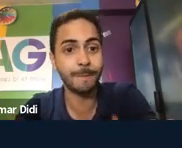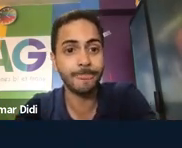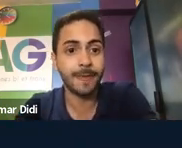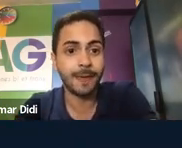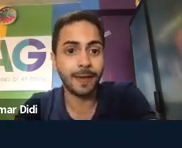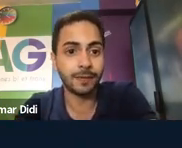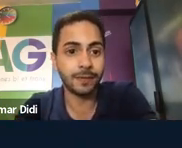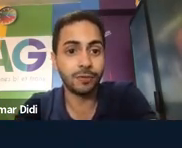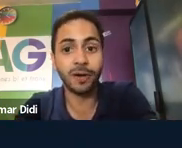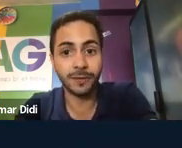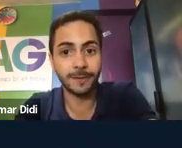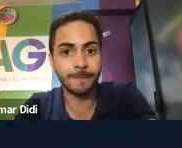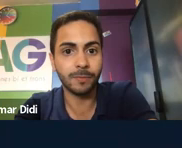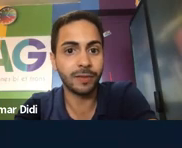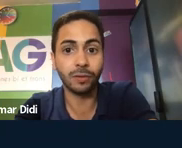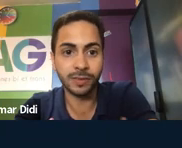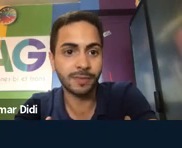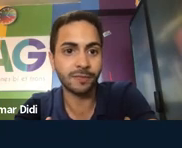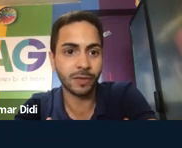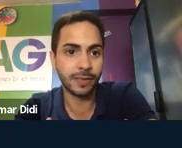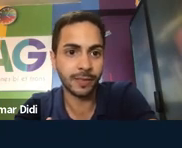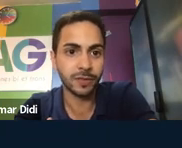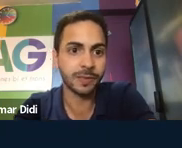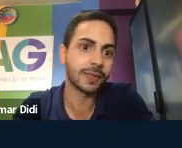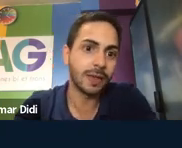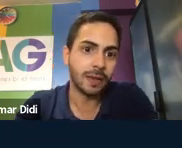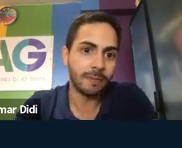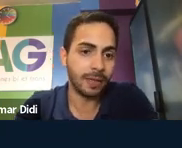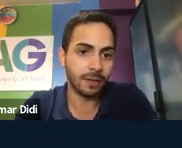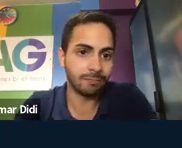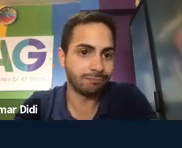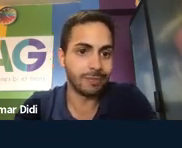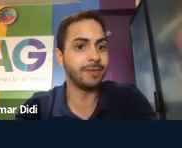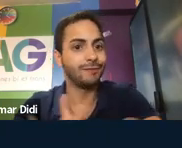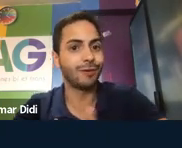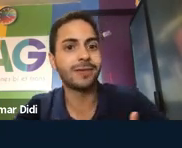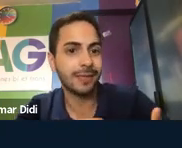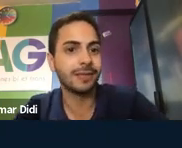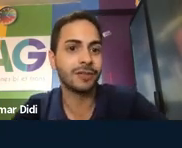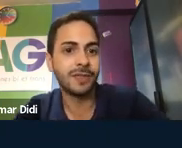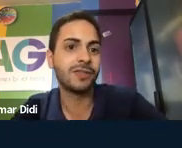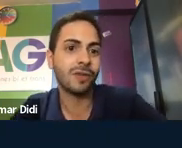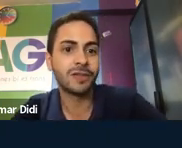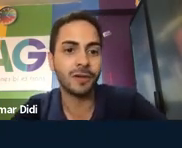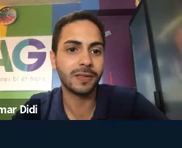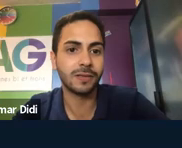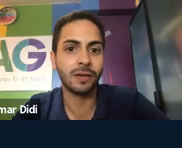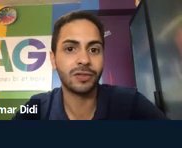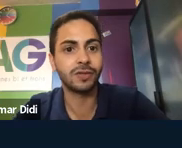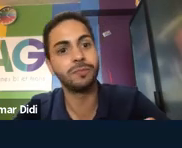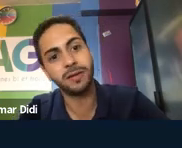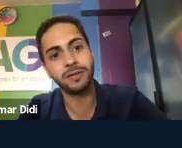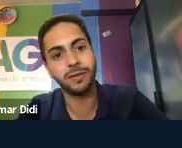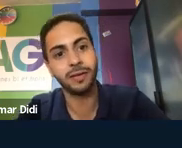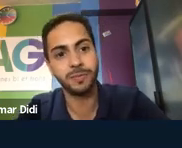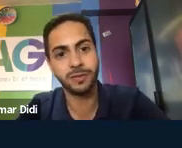work and to partner with all types of organizations. For us as an LGBT structure, it's not